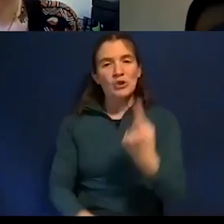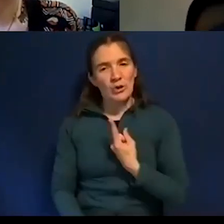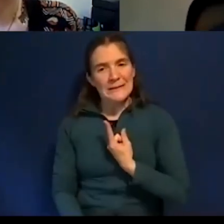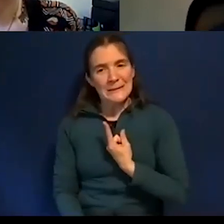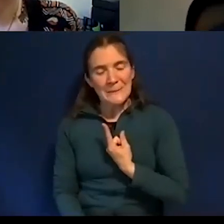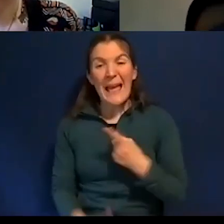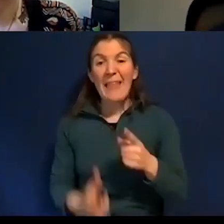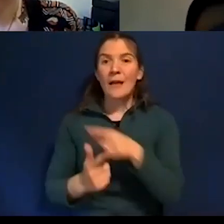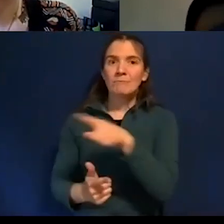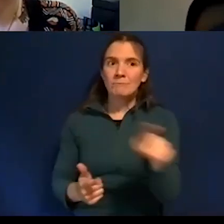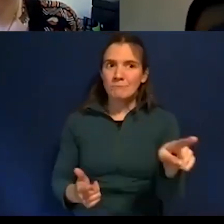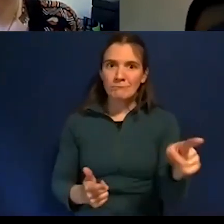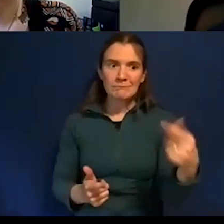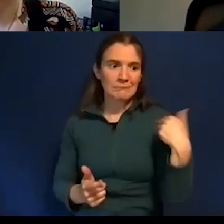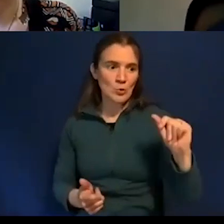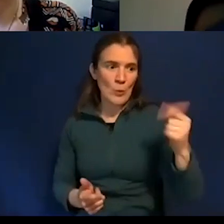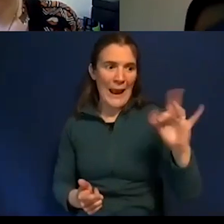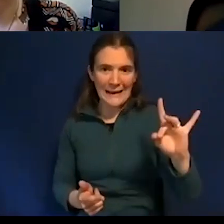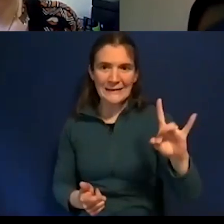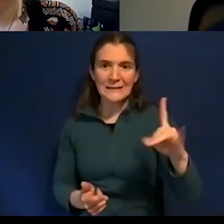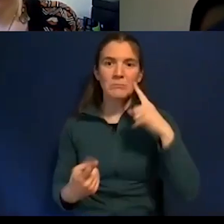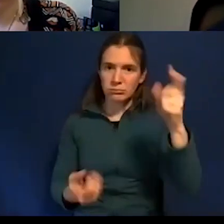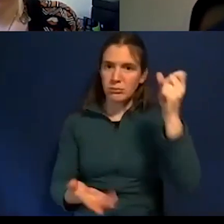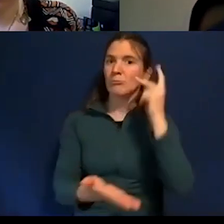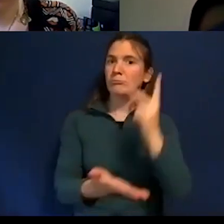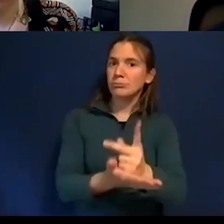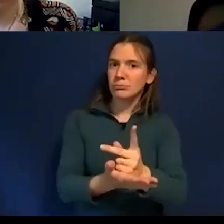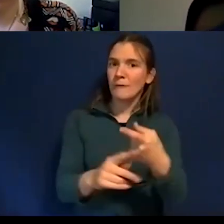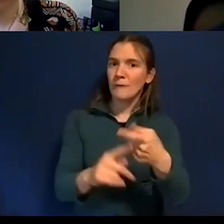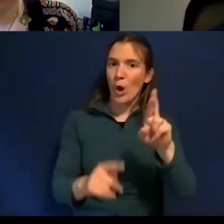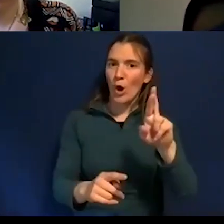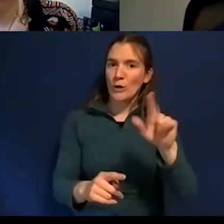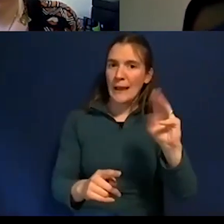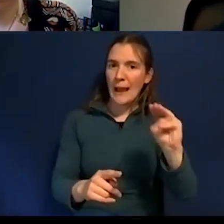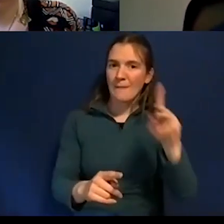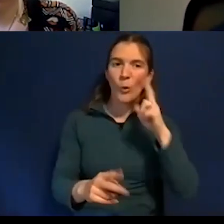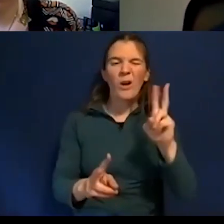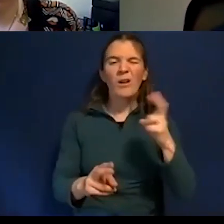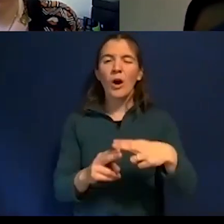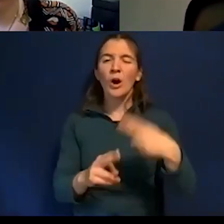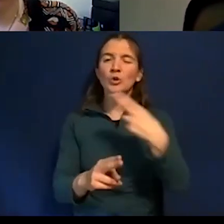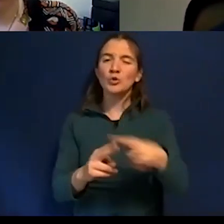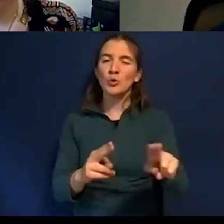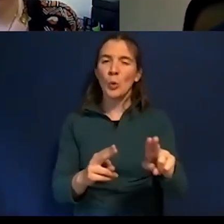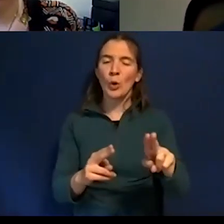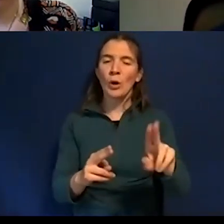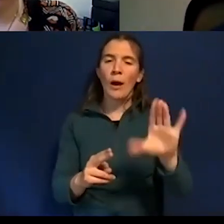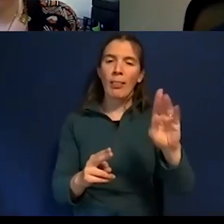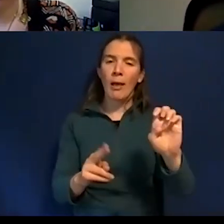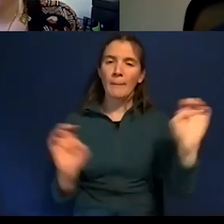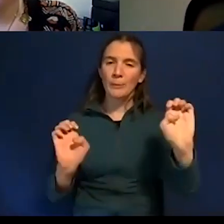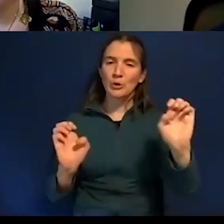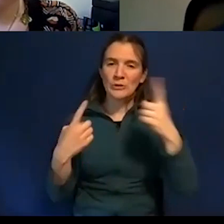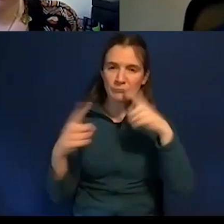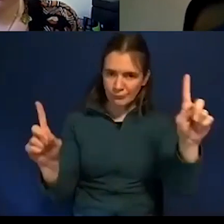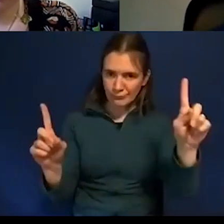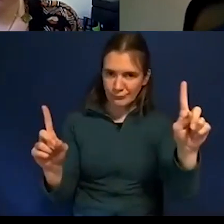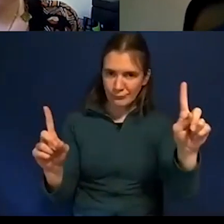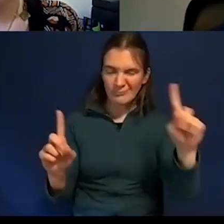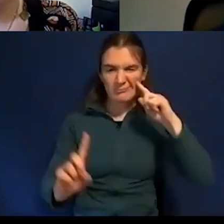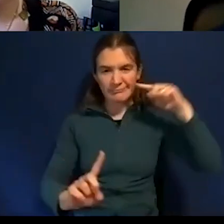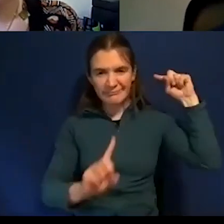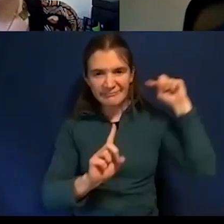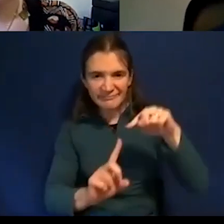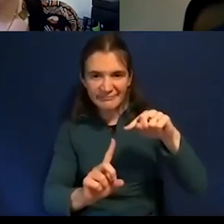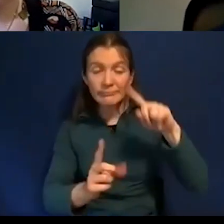by RTM in 2018 as a short climate emergency declaration, with special attention to